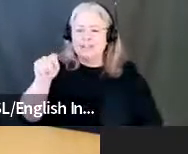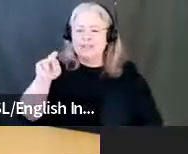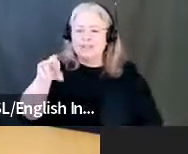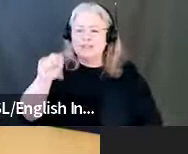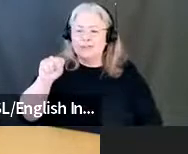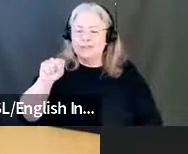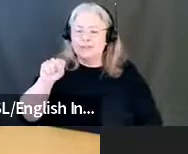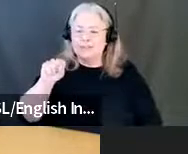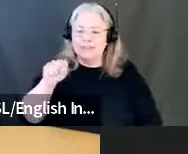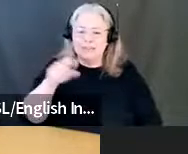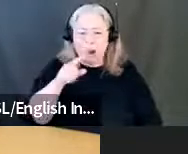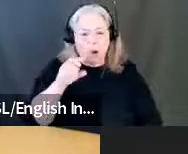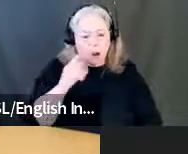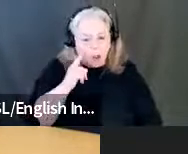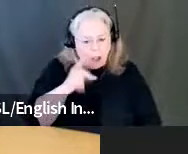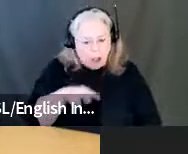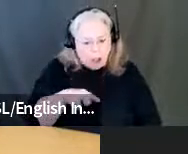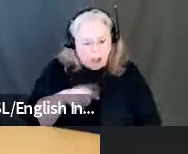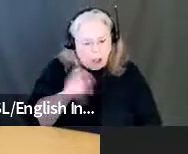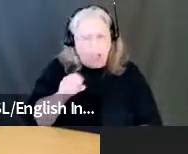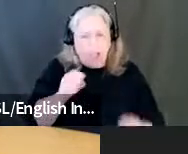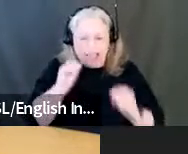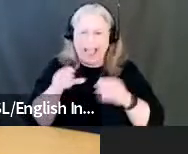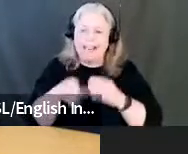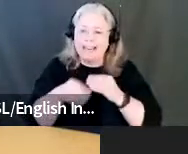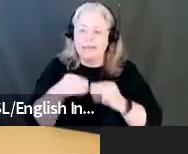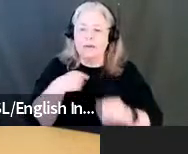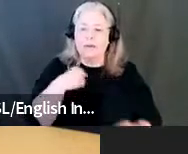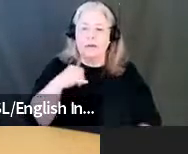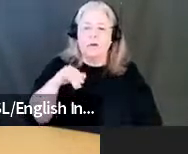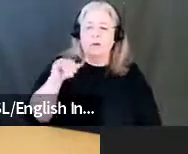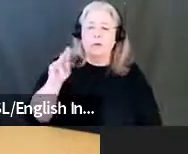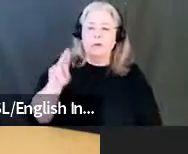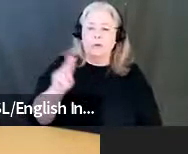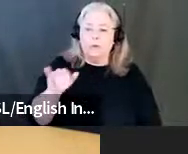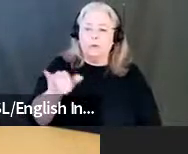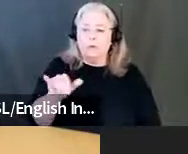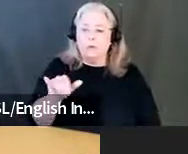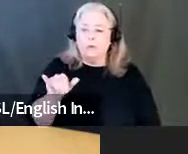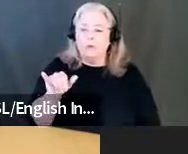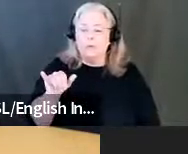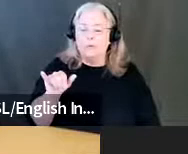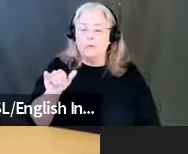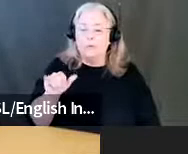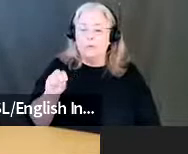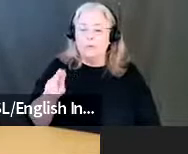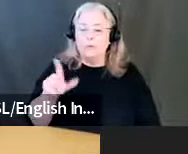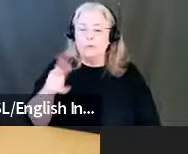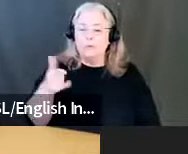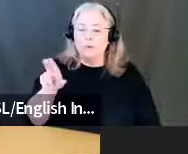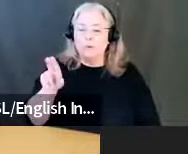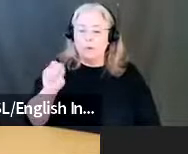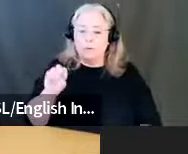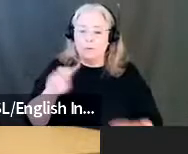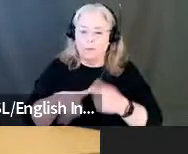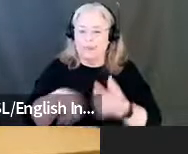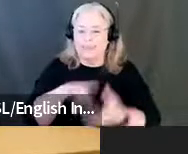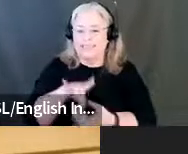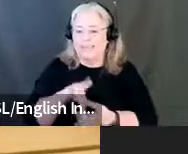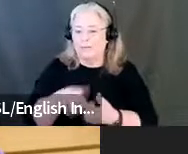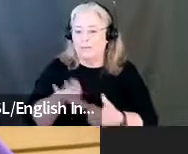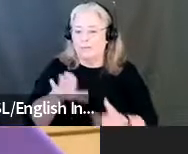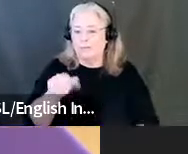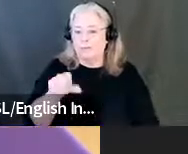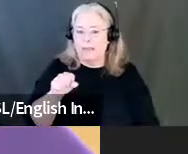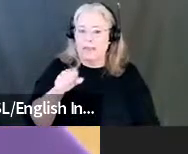I could just attach that. And then I'm using new glue to secure that to this base here. I can make this